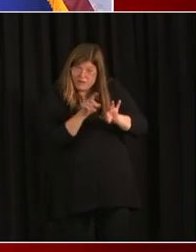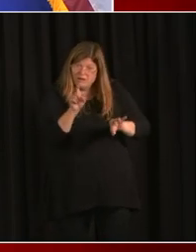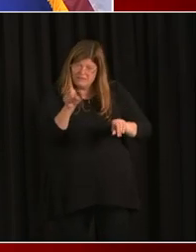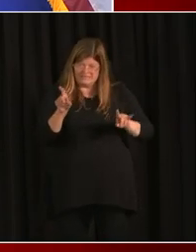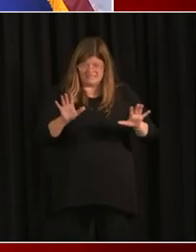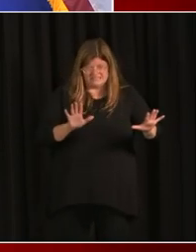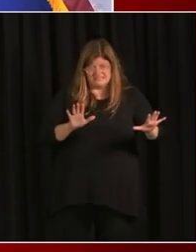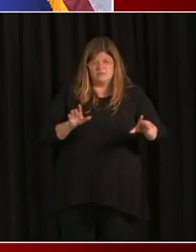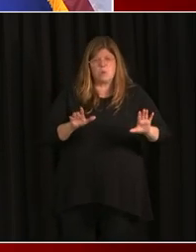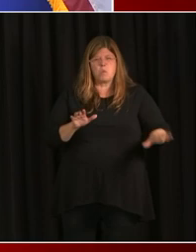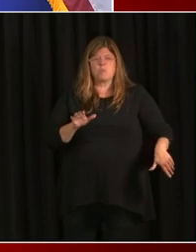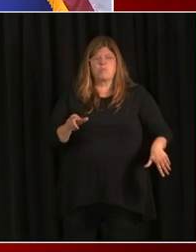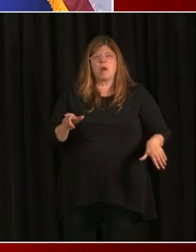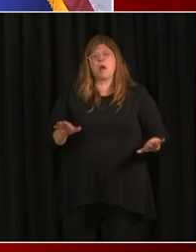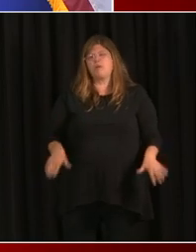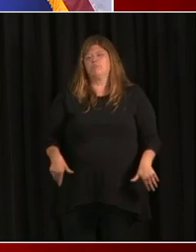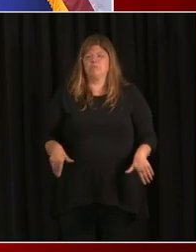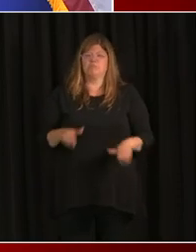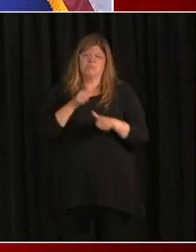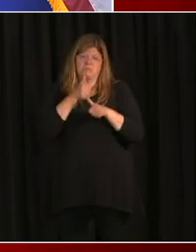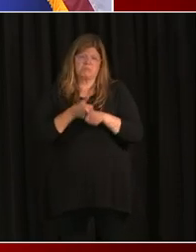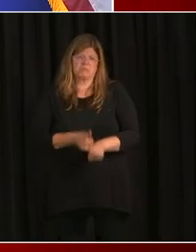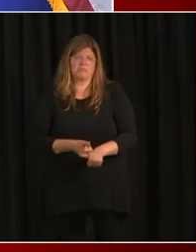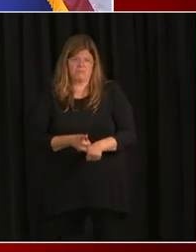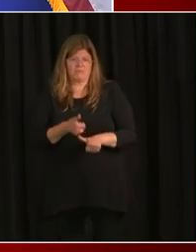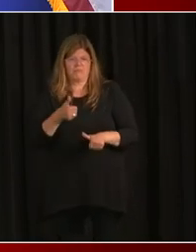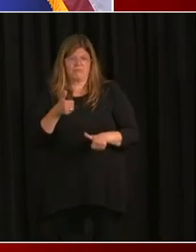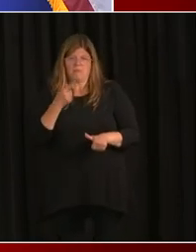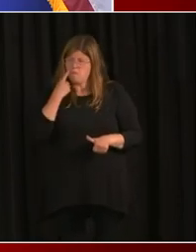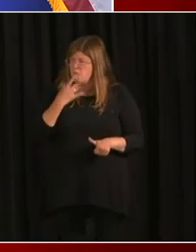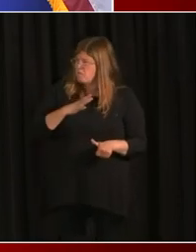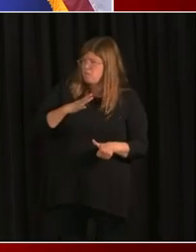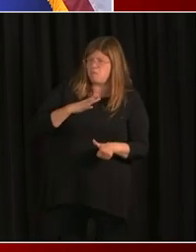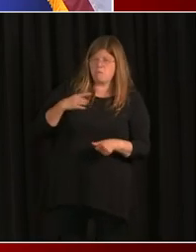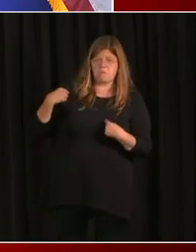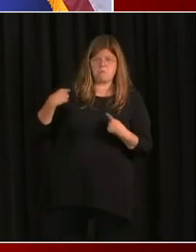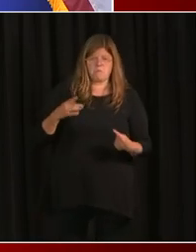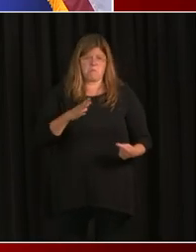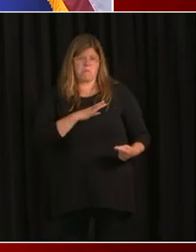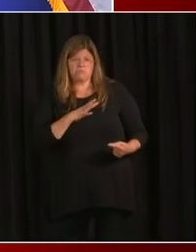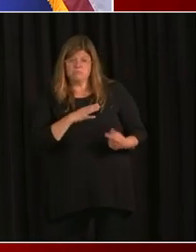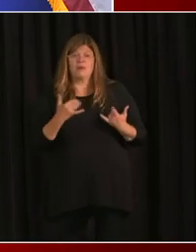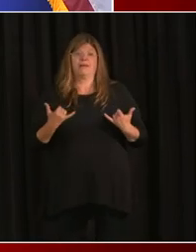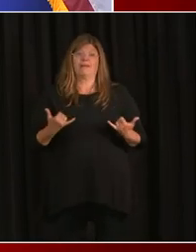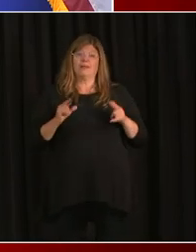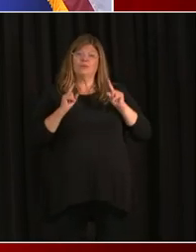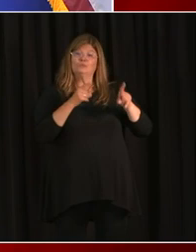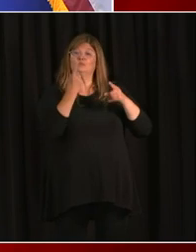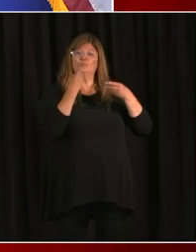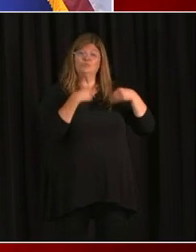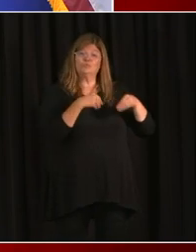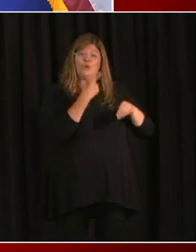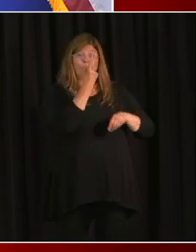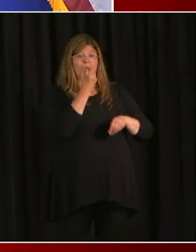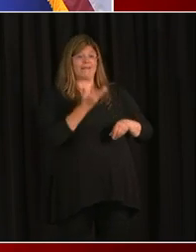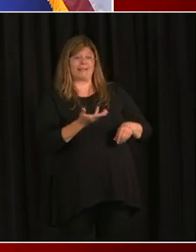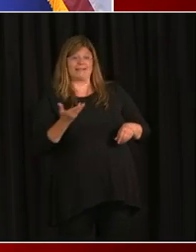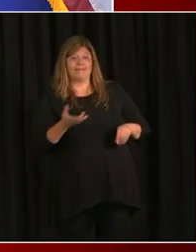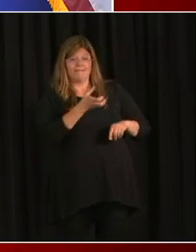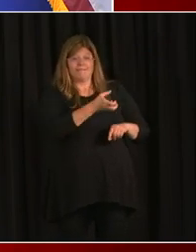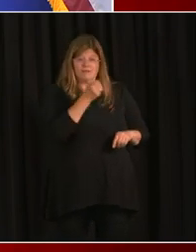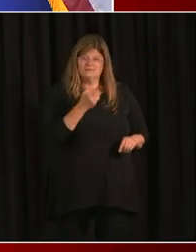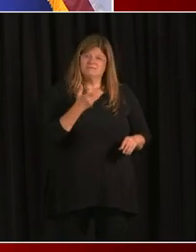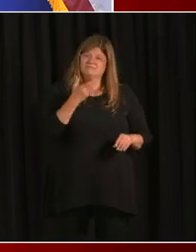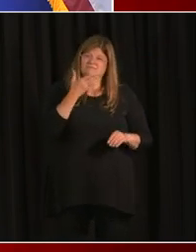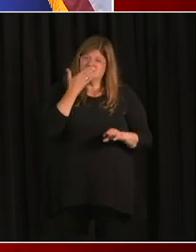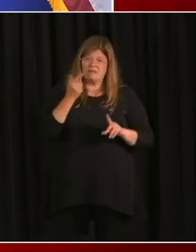and are almost, maybe now are making a run every day. Oh, I need one item and I'll go to the grocery store. We still need